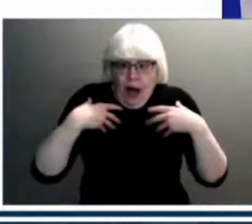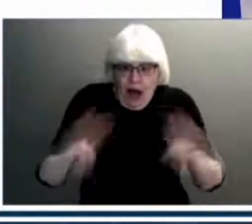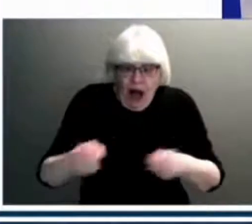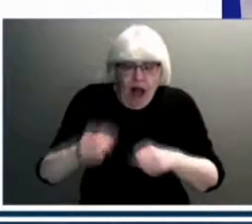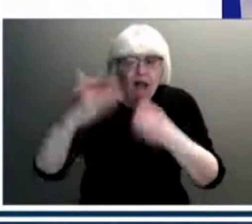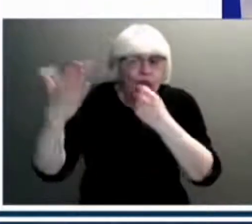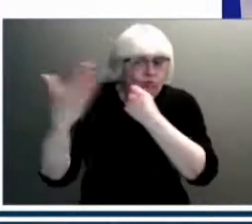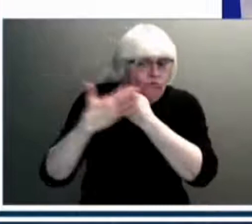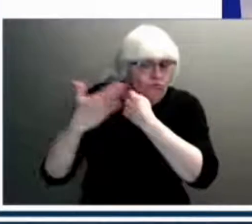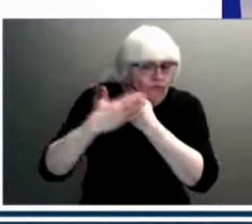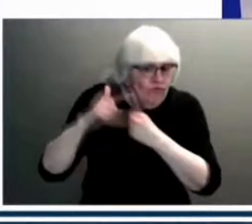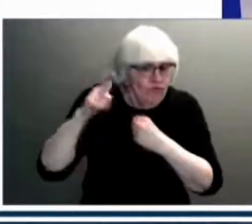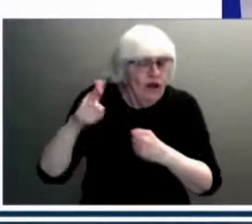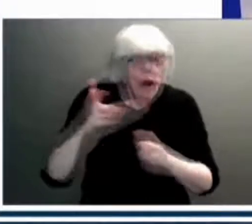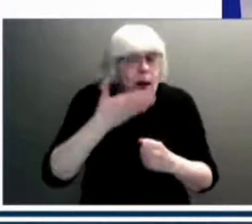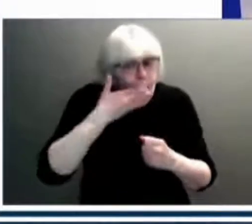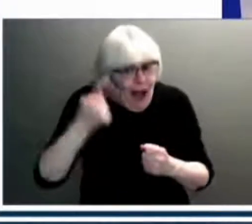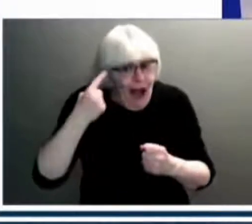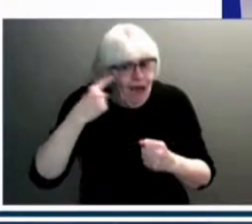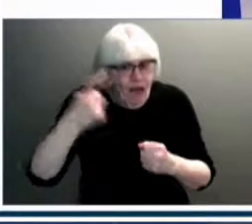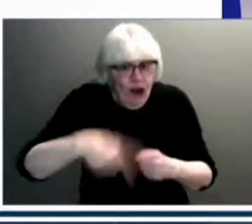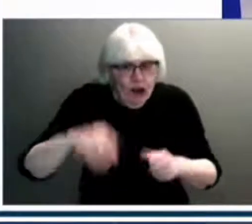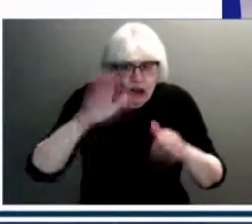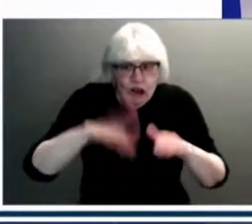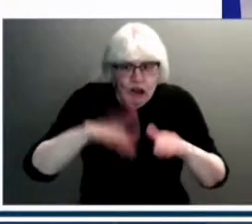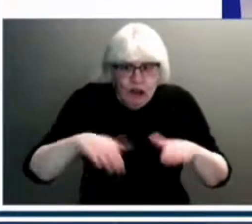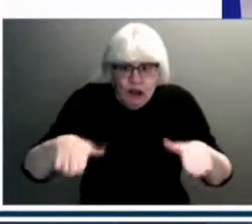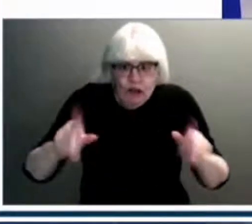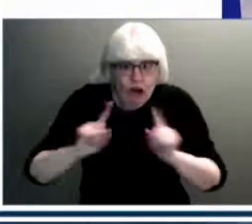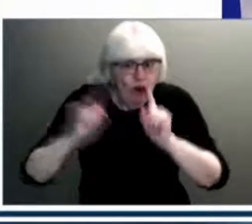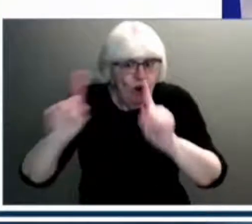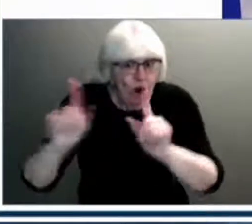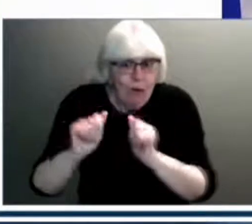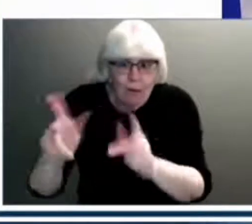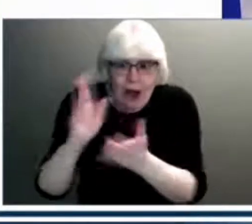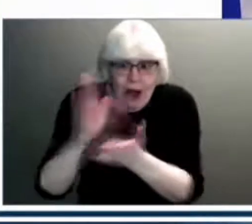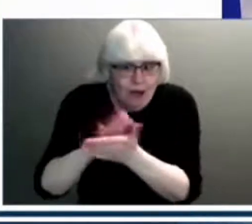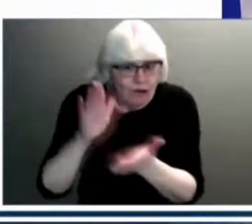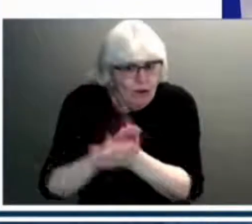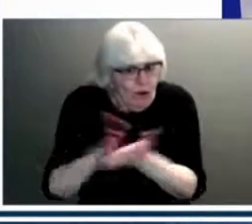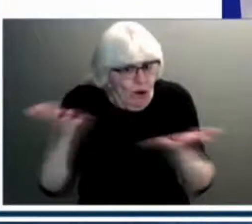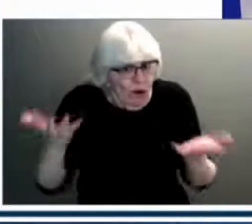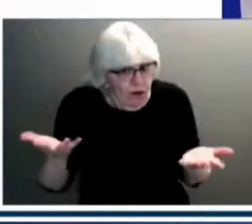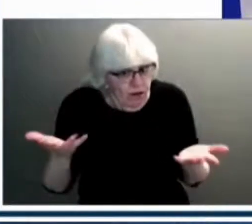talked at length about, for many children in this province, school is where they're safest.